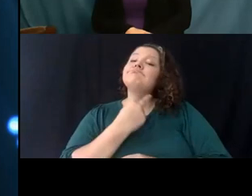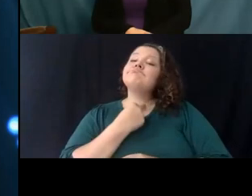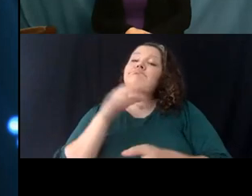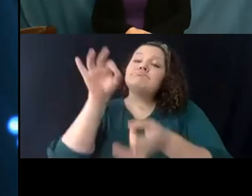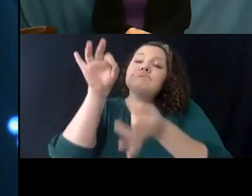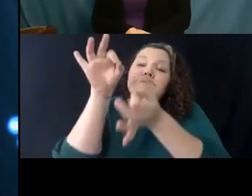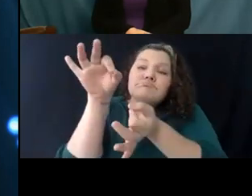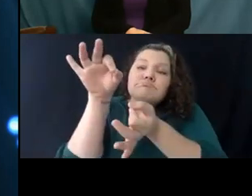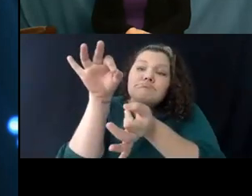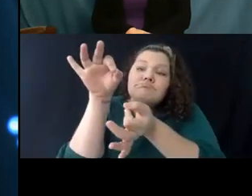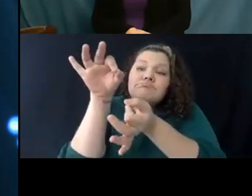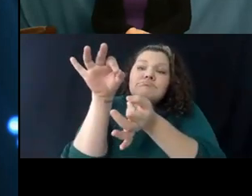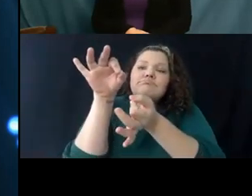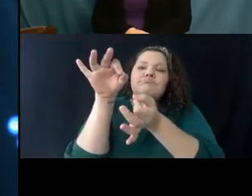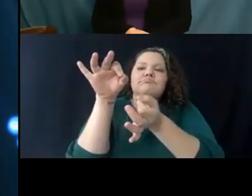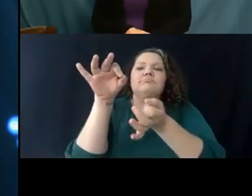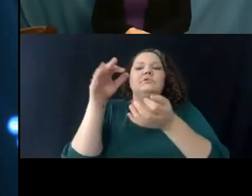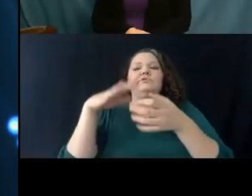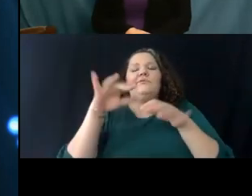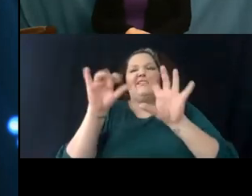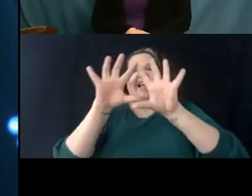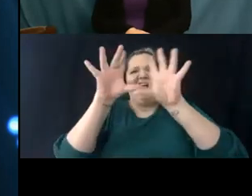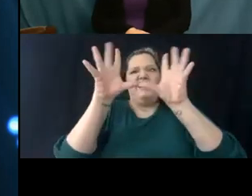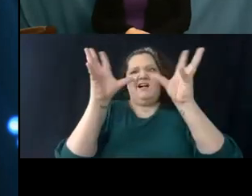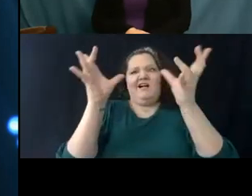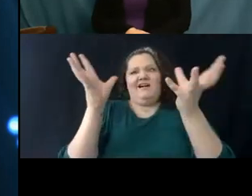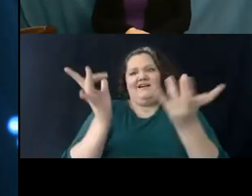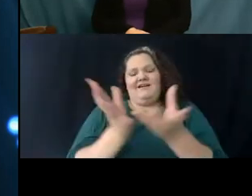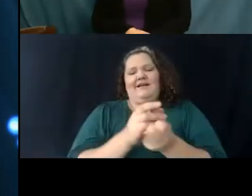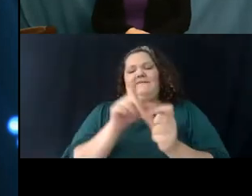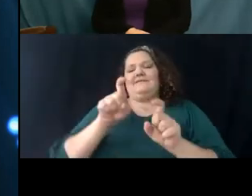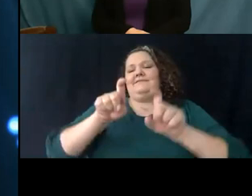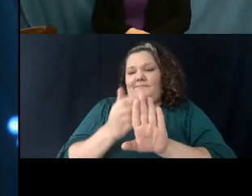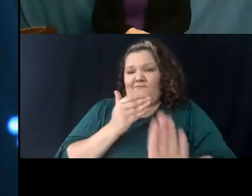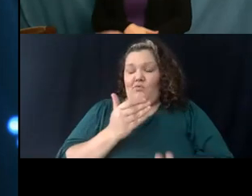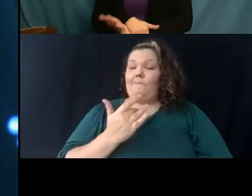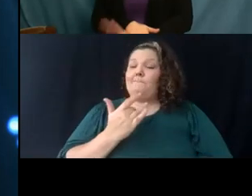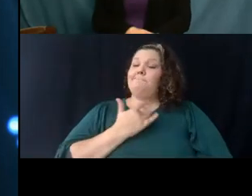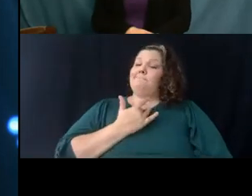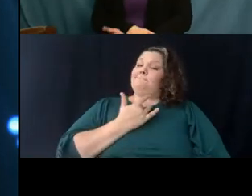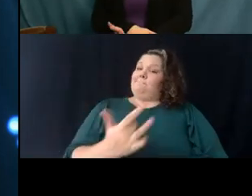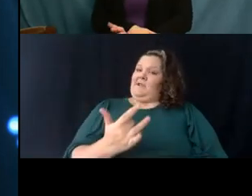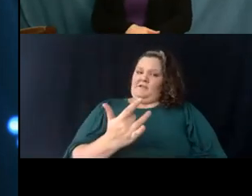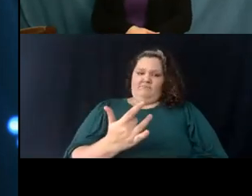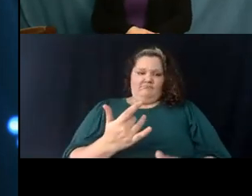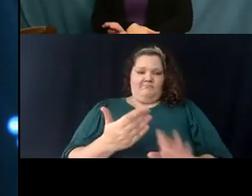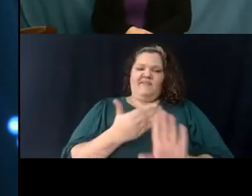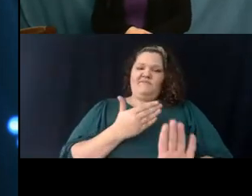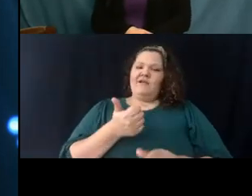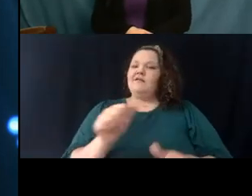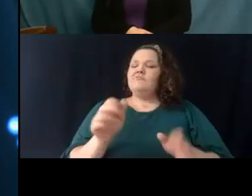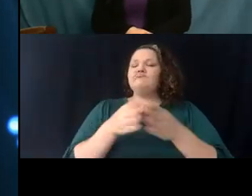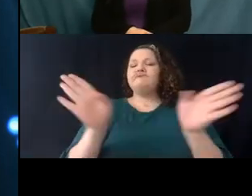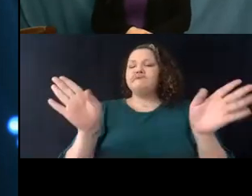you're going to be adding videos of interpretation, think about the background, as I've mentioned. Ensure the audio quality and the video quality is very good, not grainy. You can hear